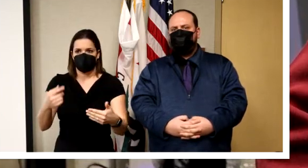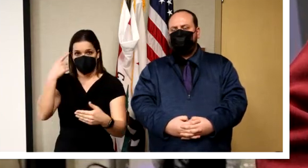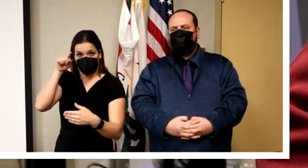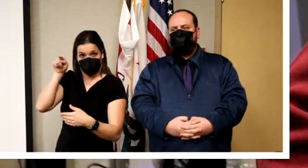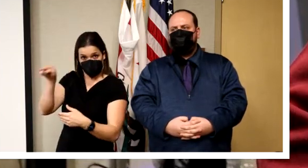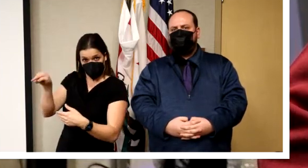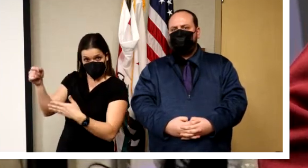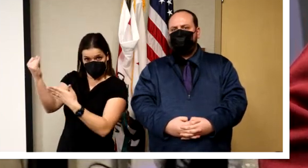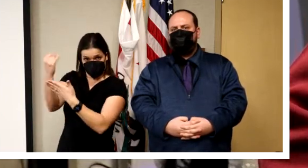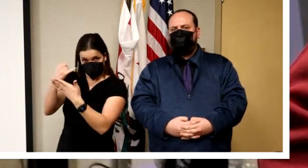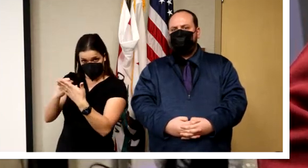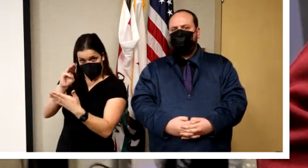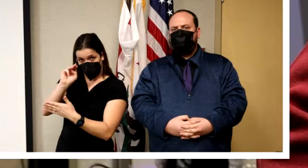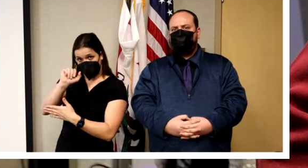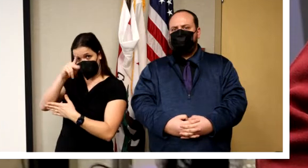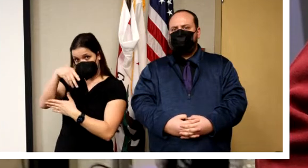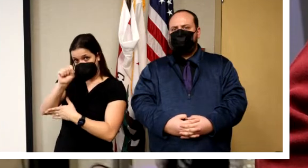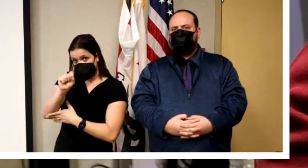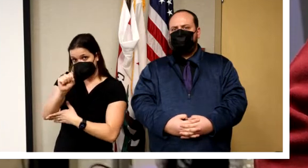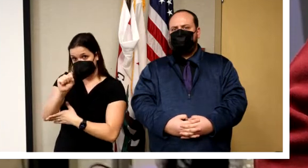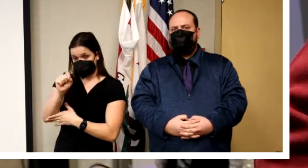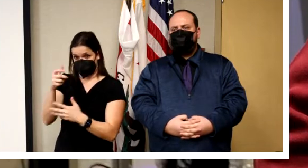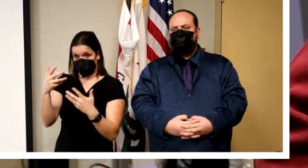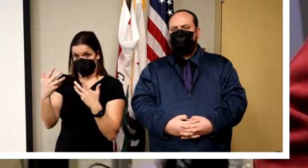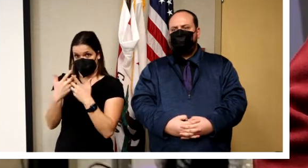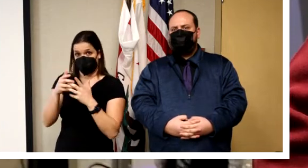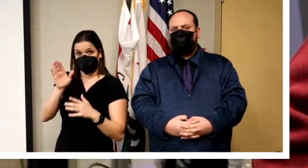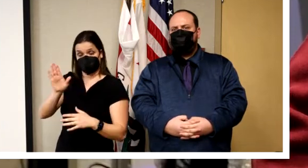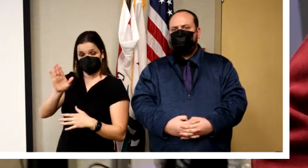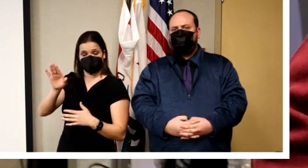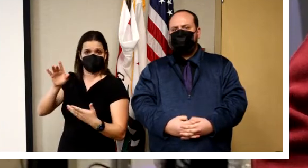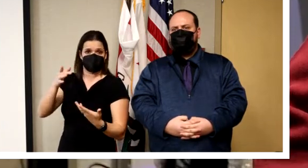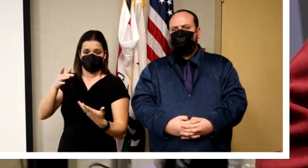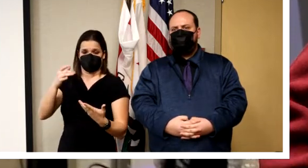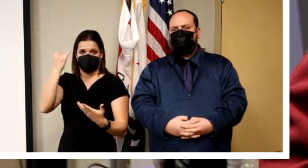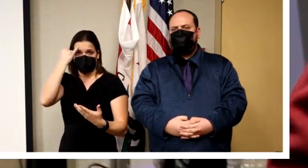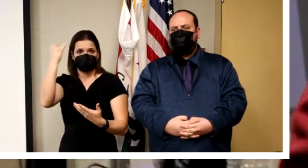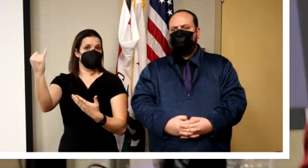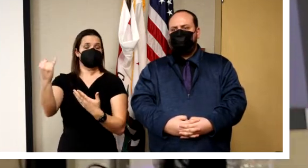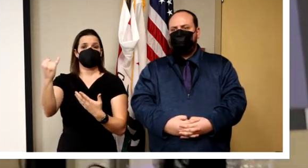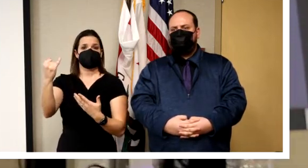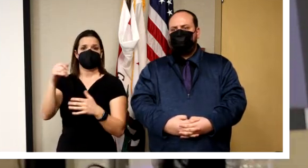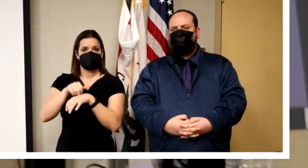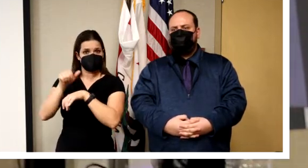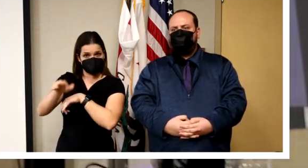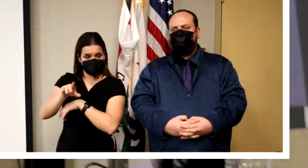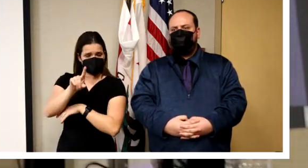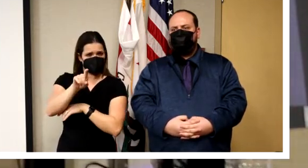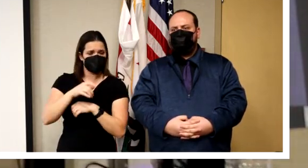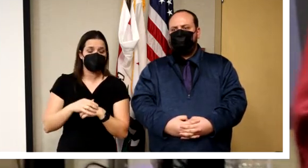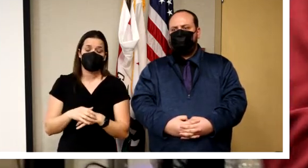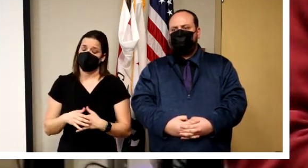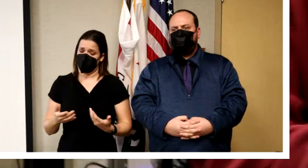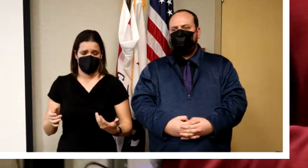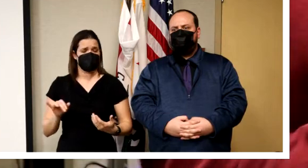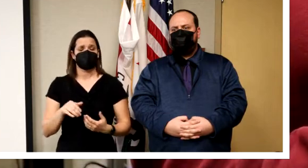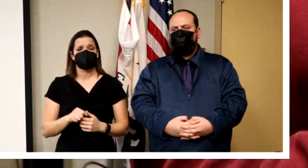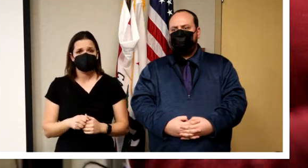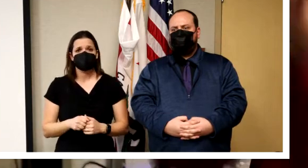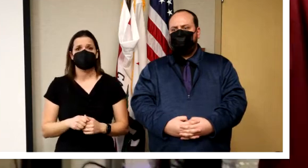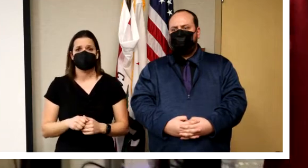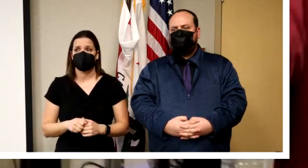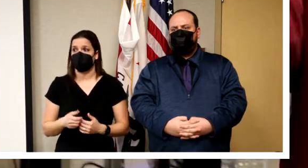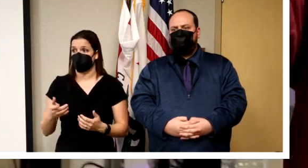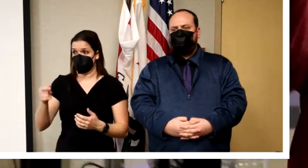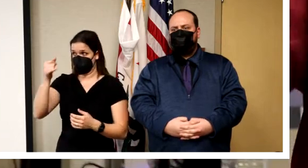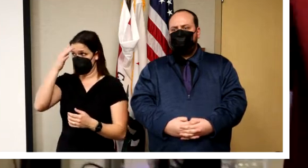him to draw maps that meet what his ideas are to submit that? Yeah, so